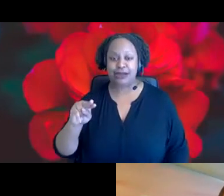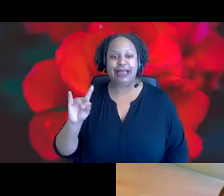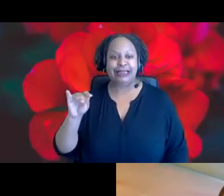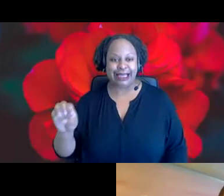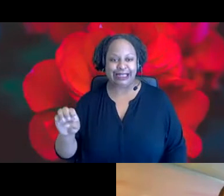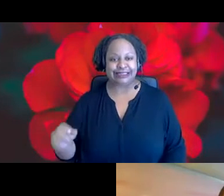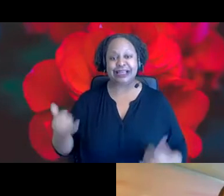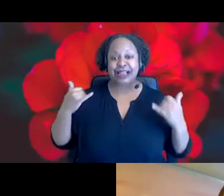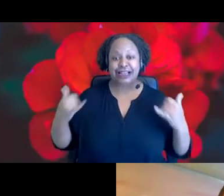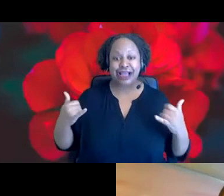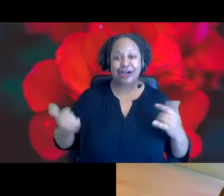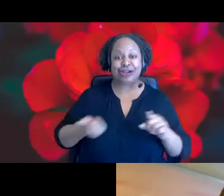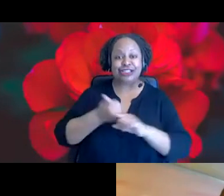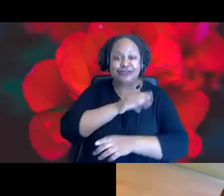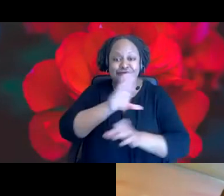and